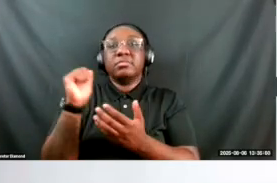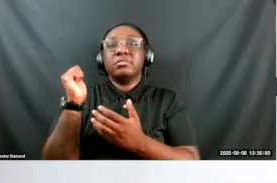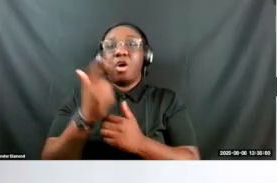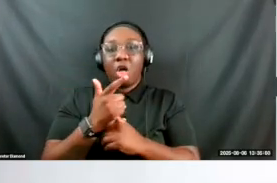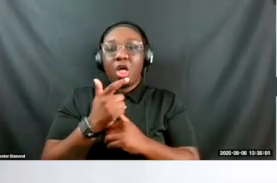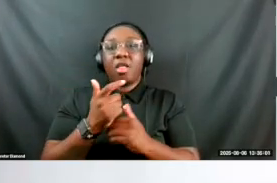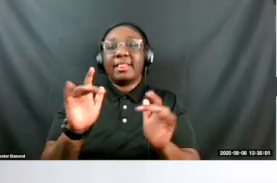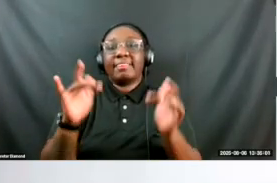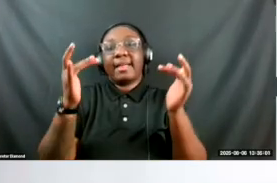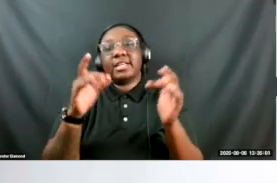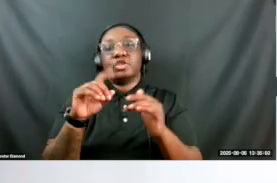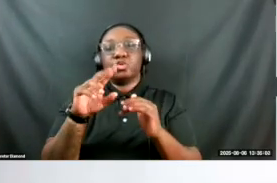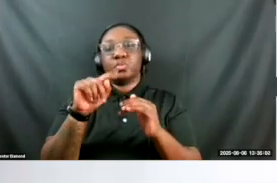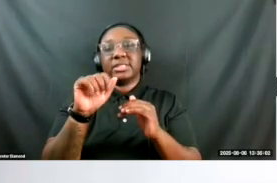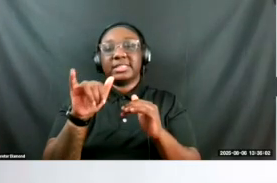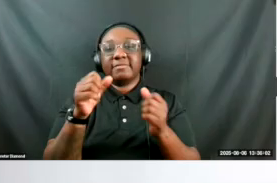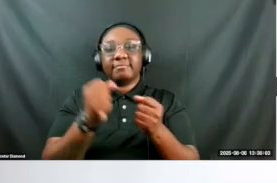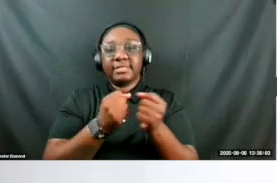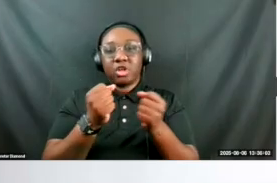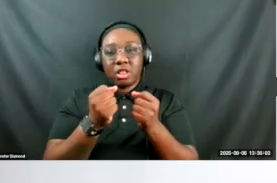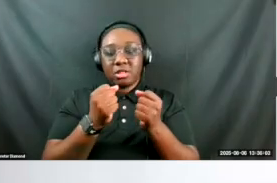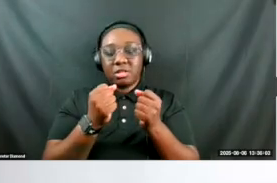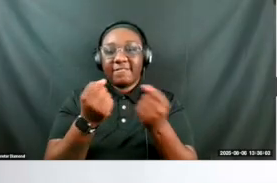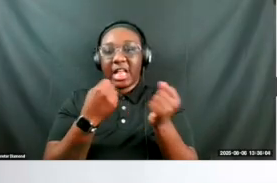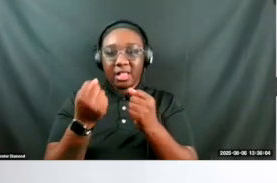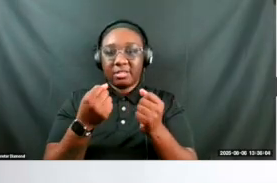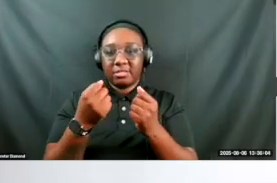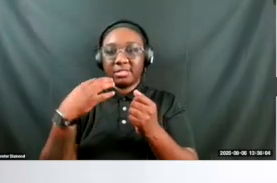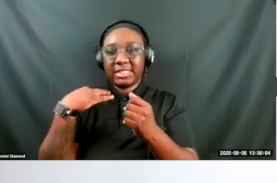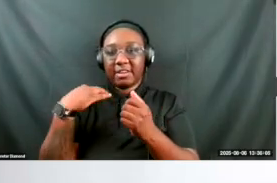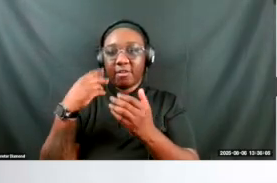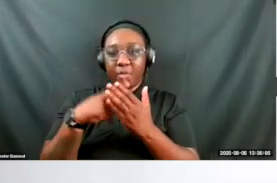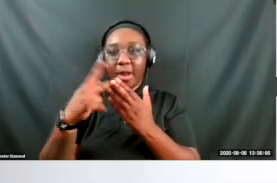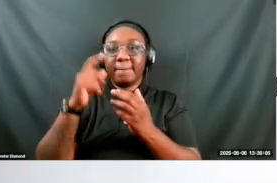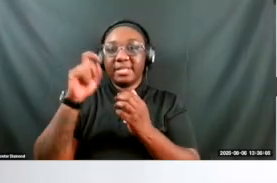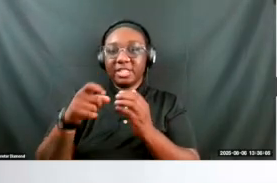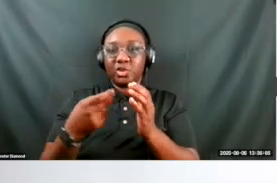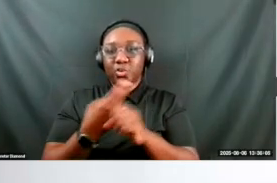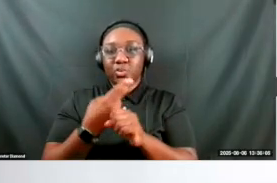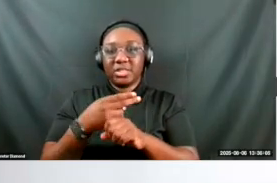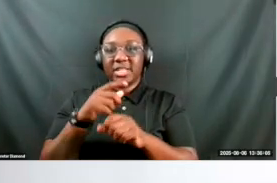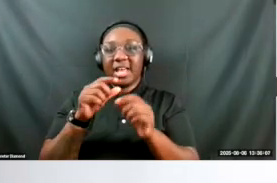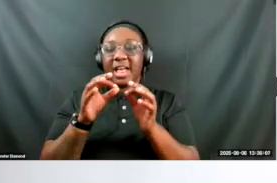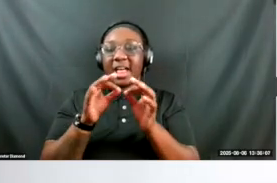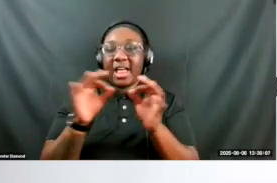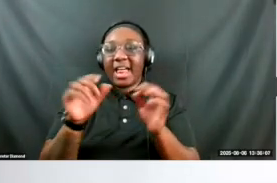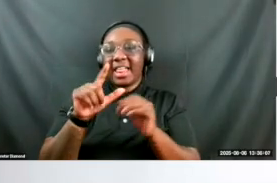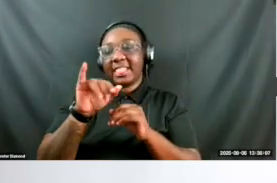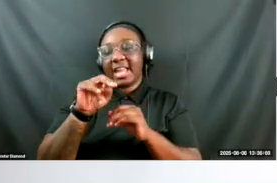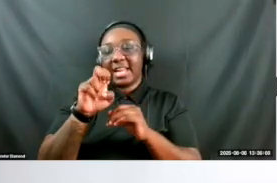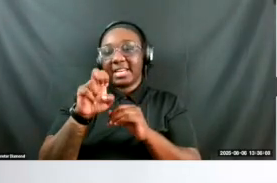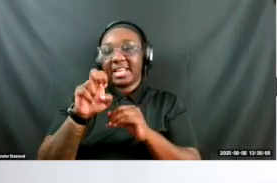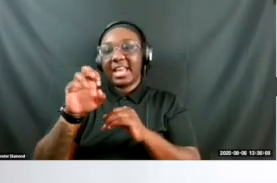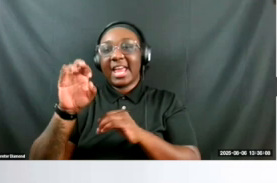form. There should also be clear methods for those that cannot provide tax statements. For example,